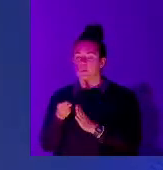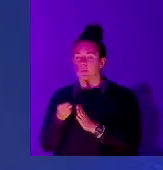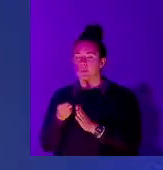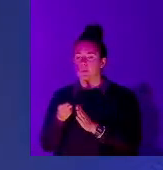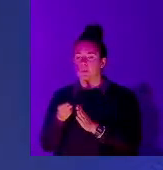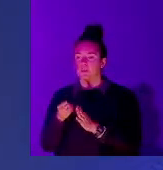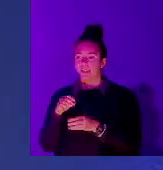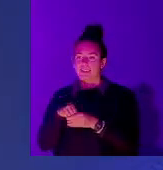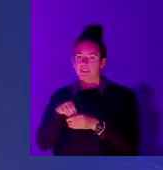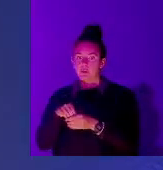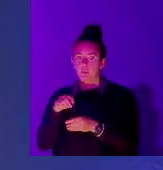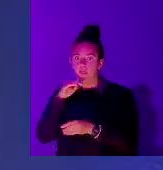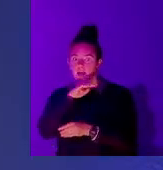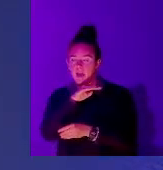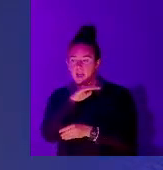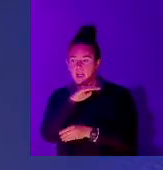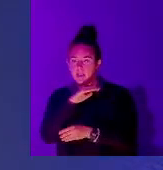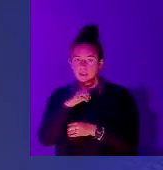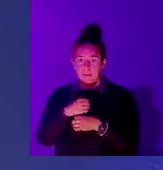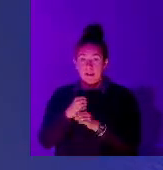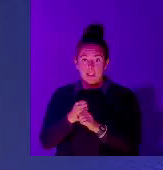do not know the whole truth.